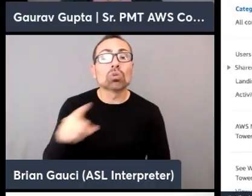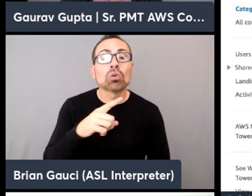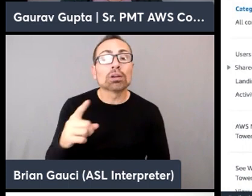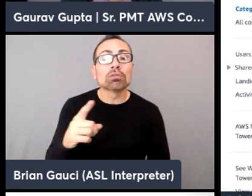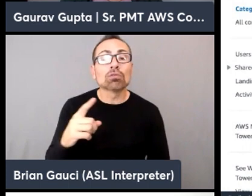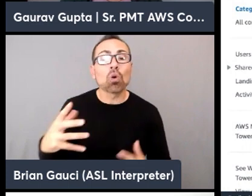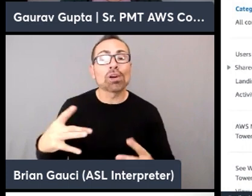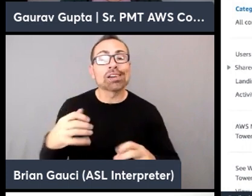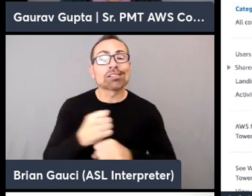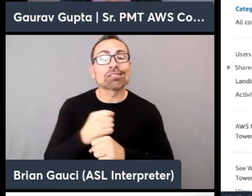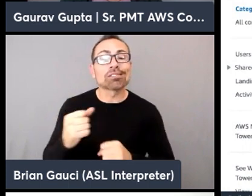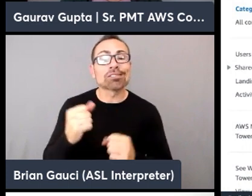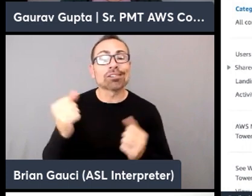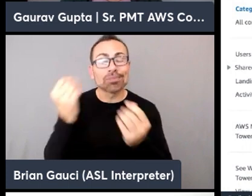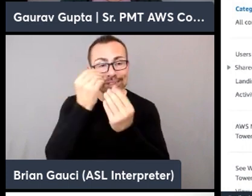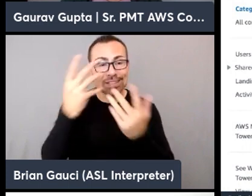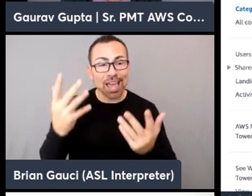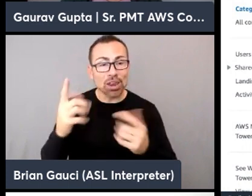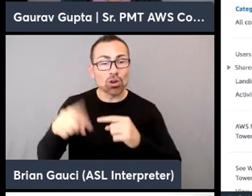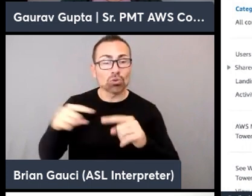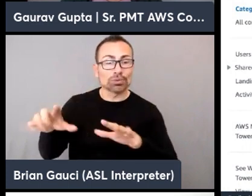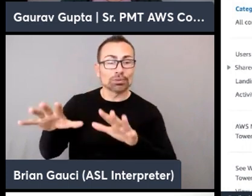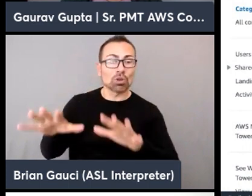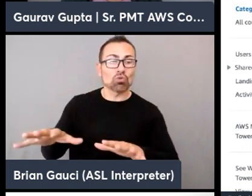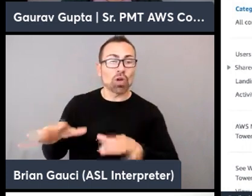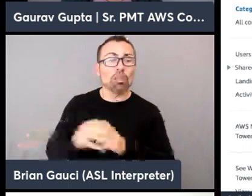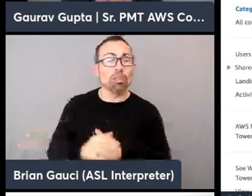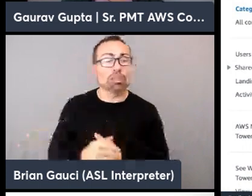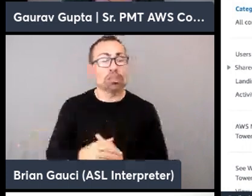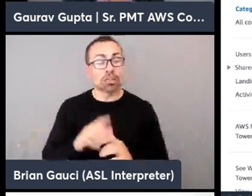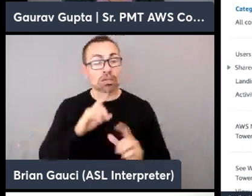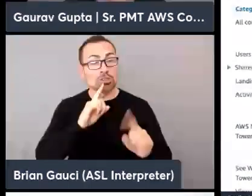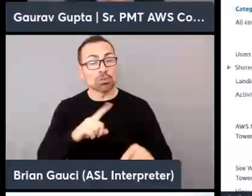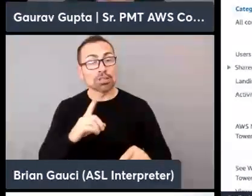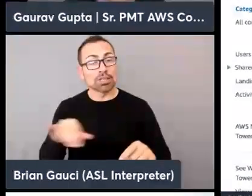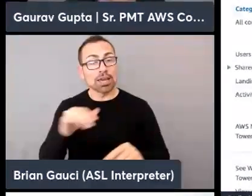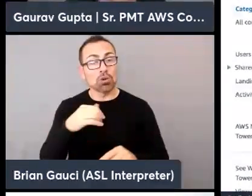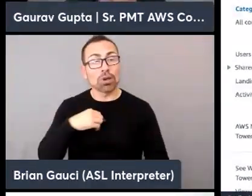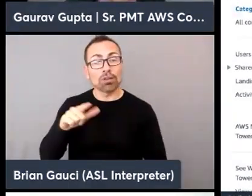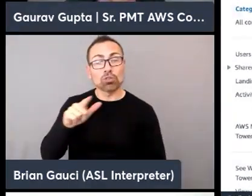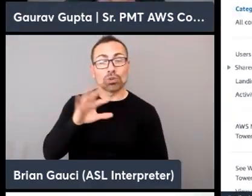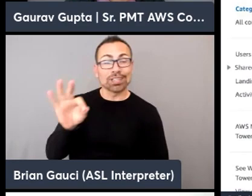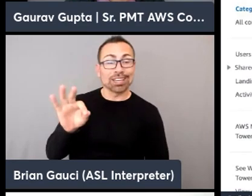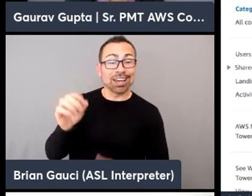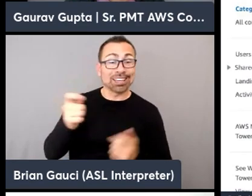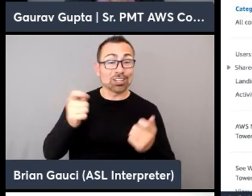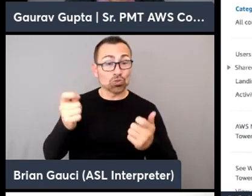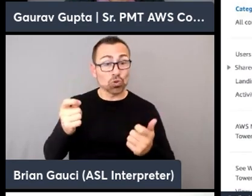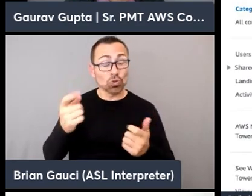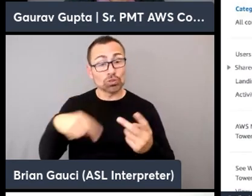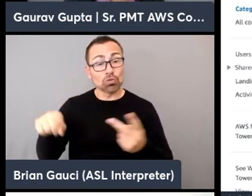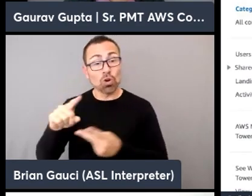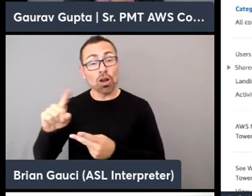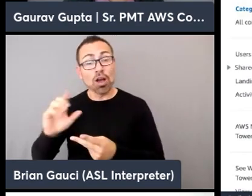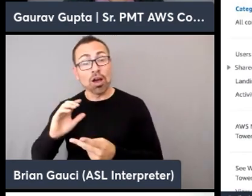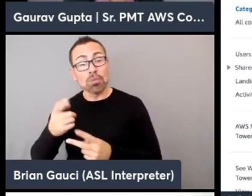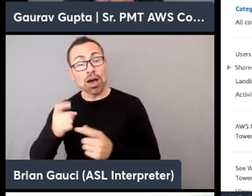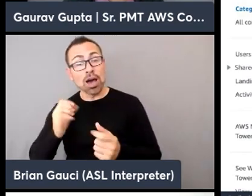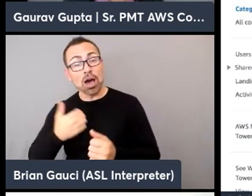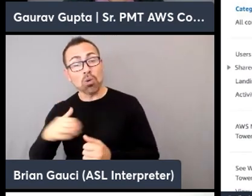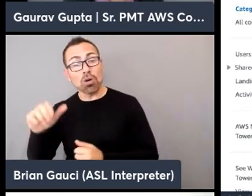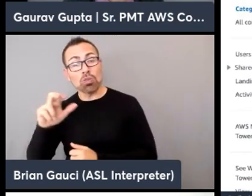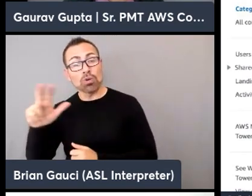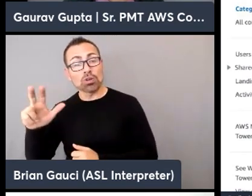And corresponding to that, we have 29 controls out of our 350 plus controls that we have that are